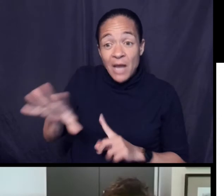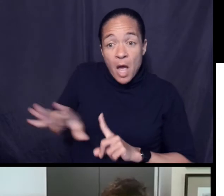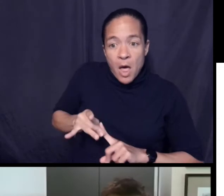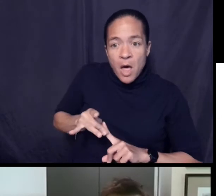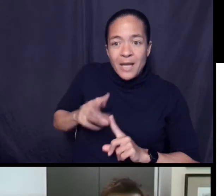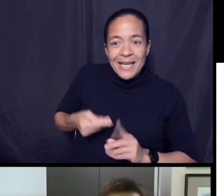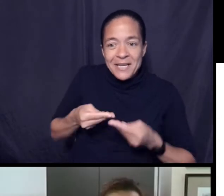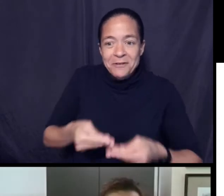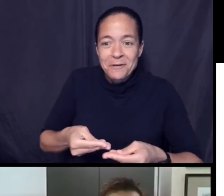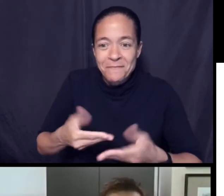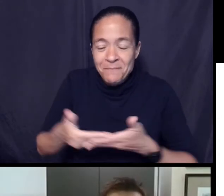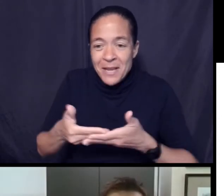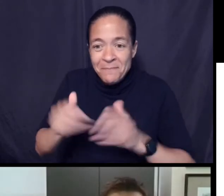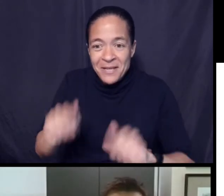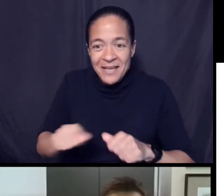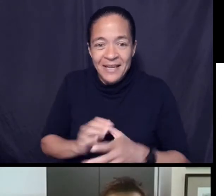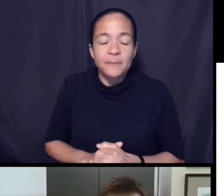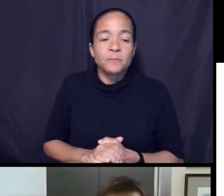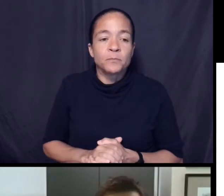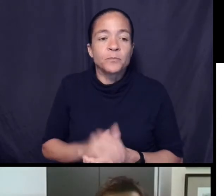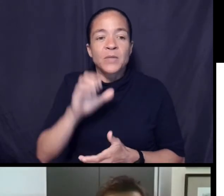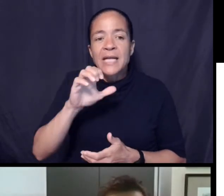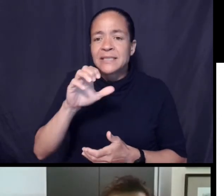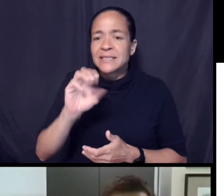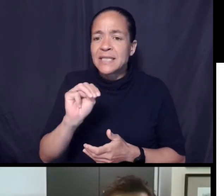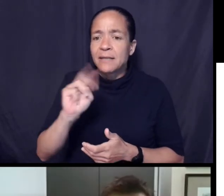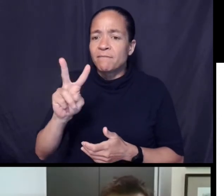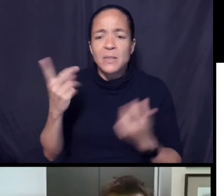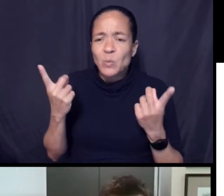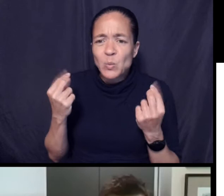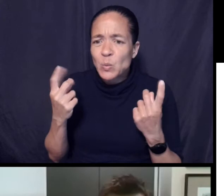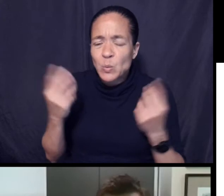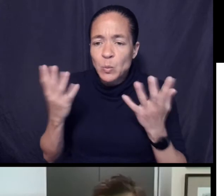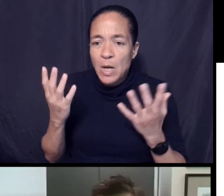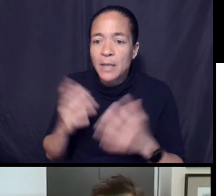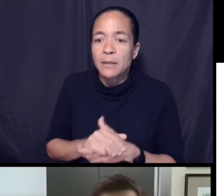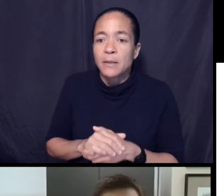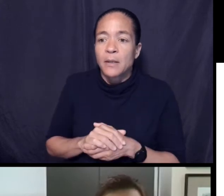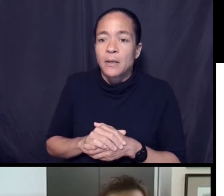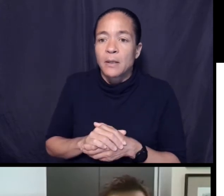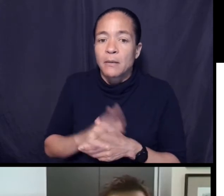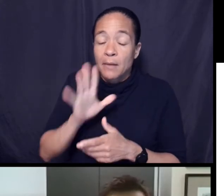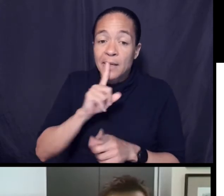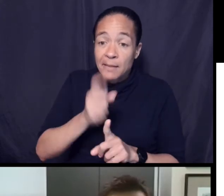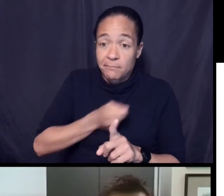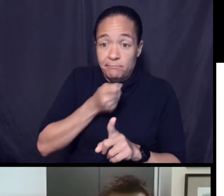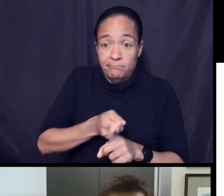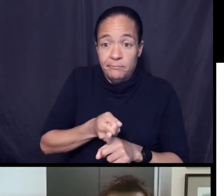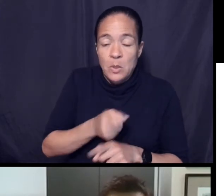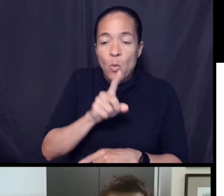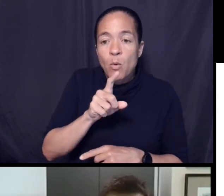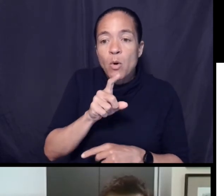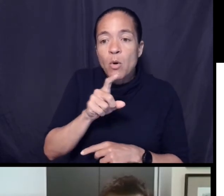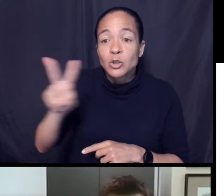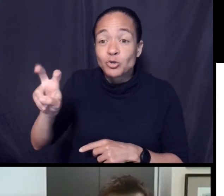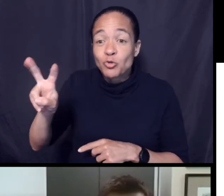What does CMV do? Like I mentioned before, it can affect or infect 1 in 200